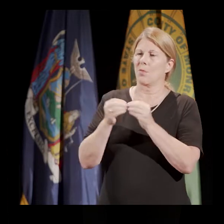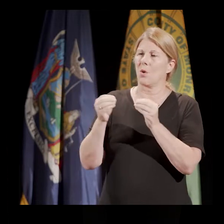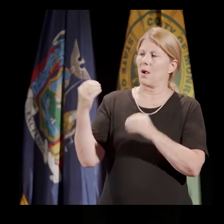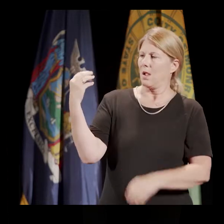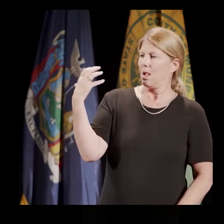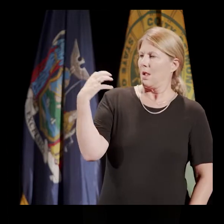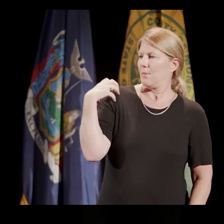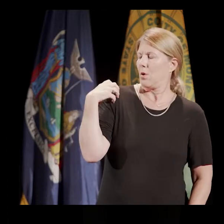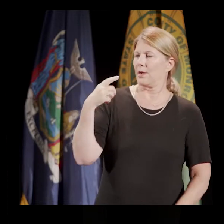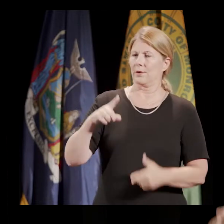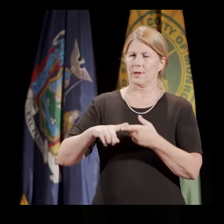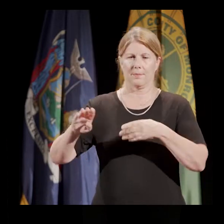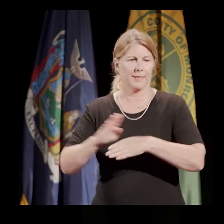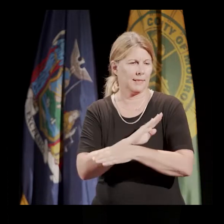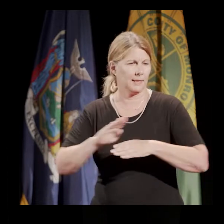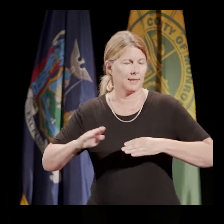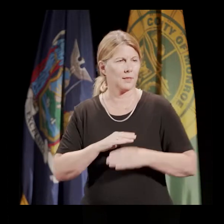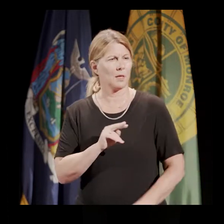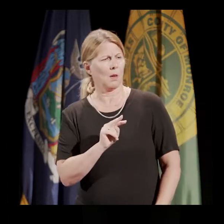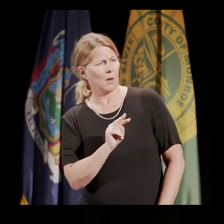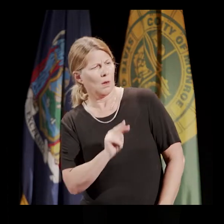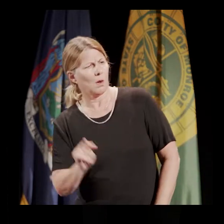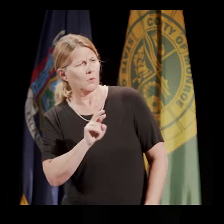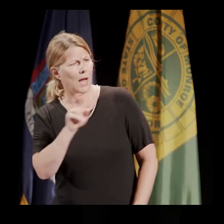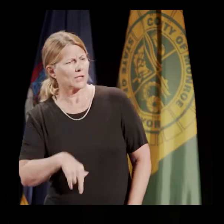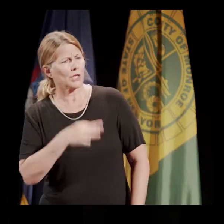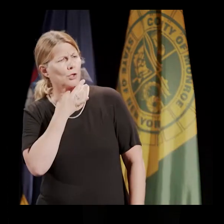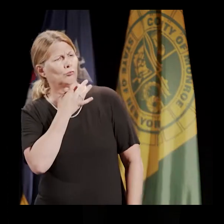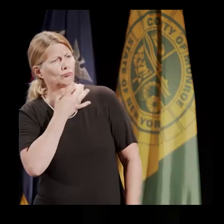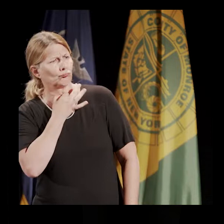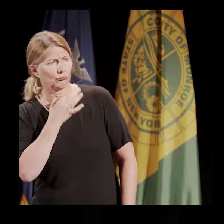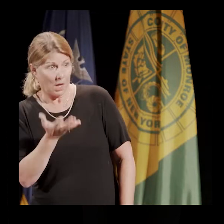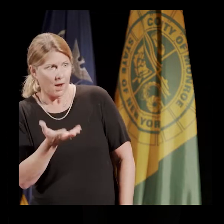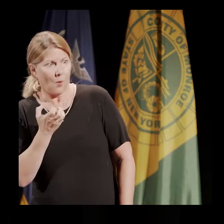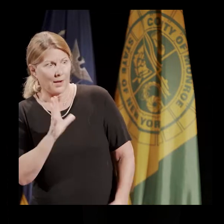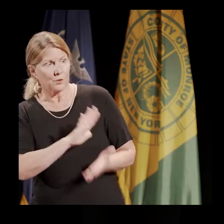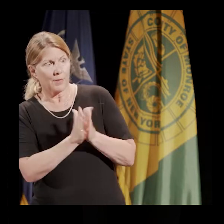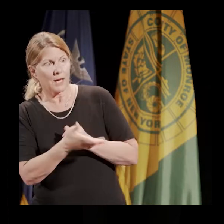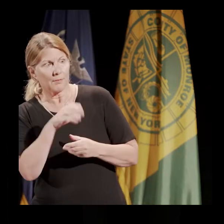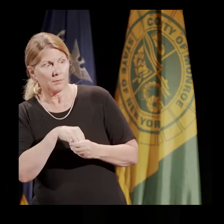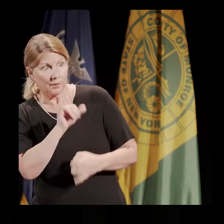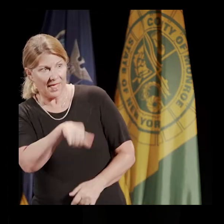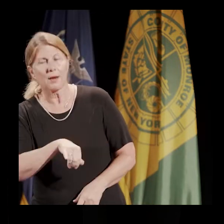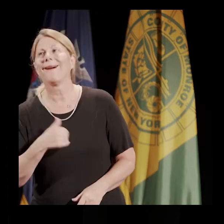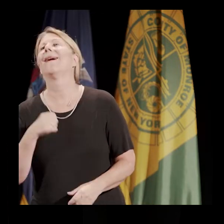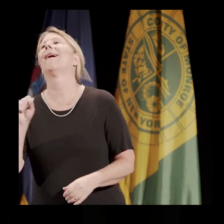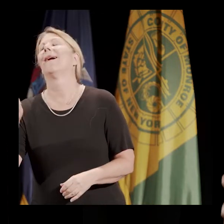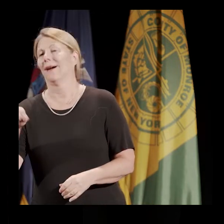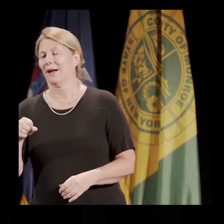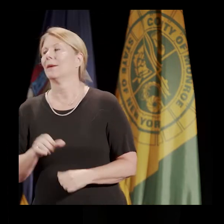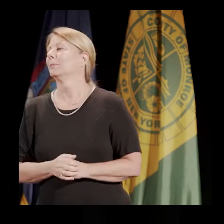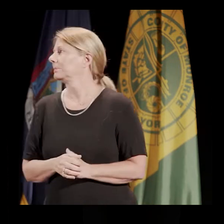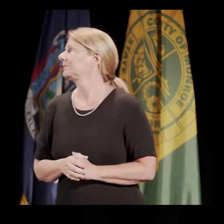see from the outside that something special is happening and want to be a part of it. We're sitting in a place right now, and I want to thank